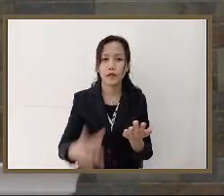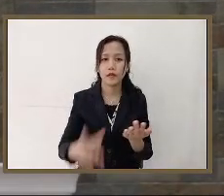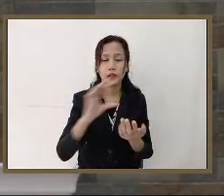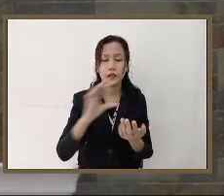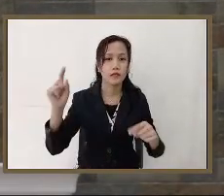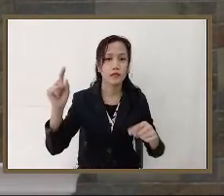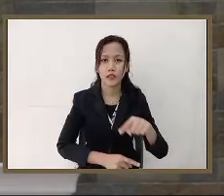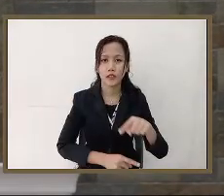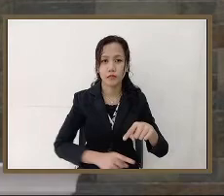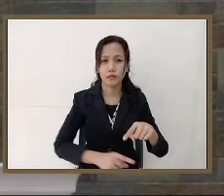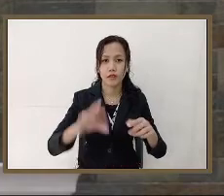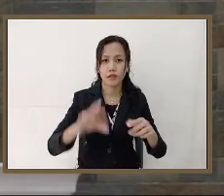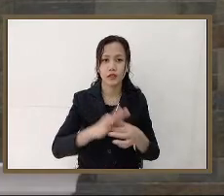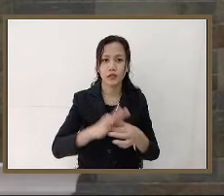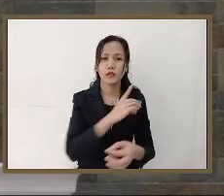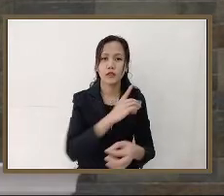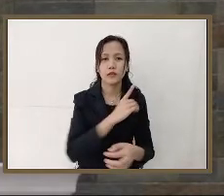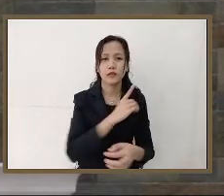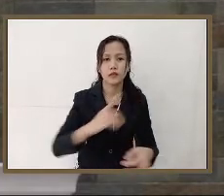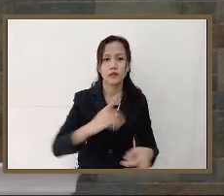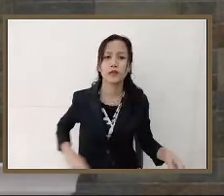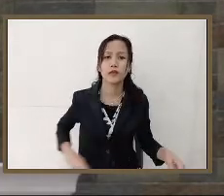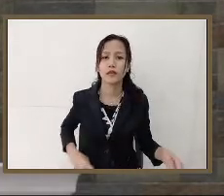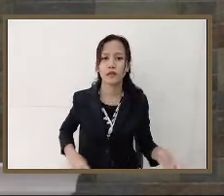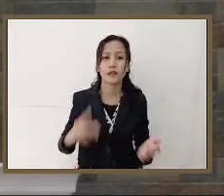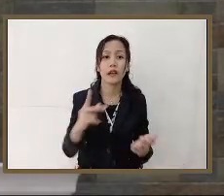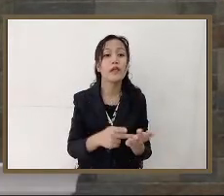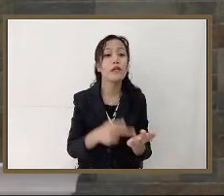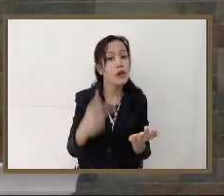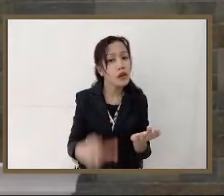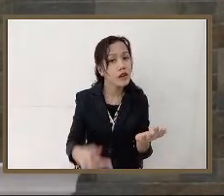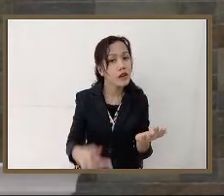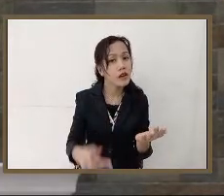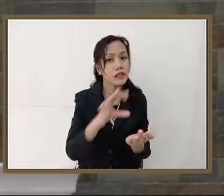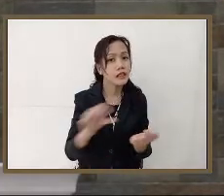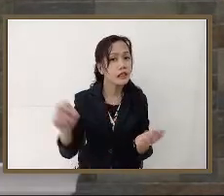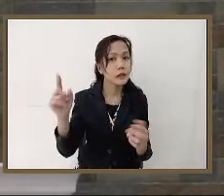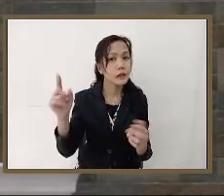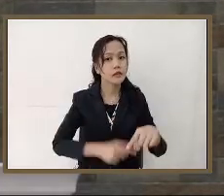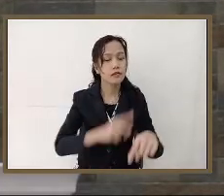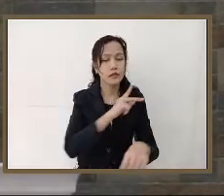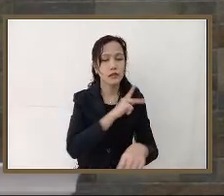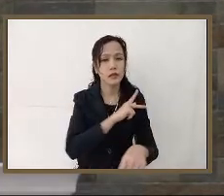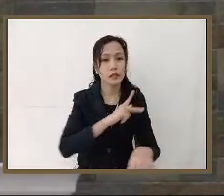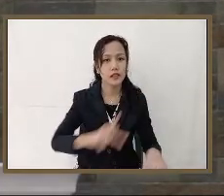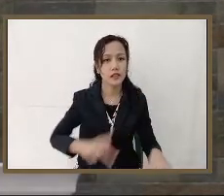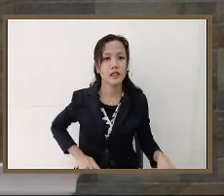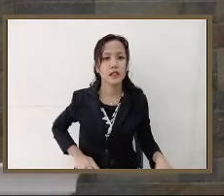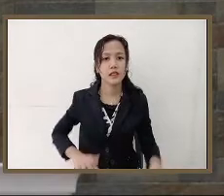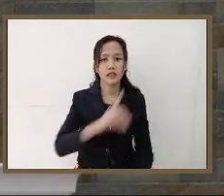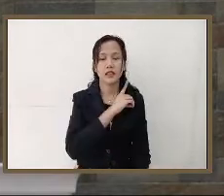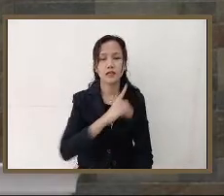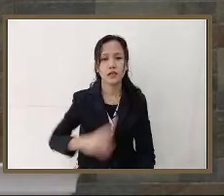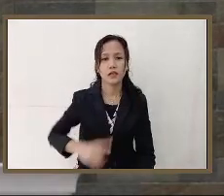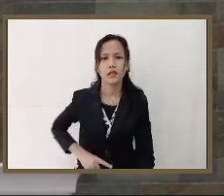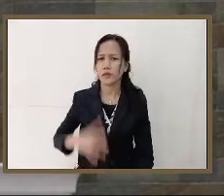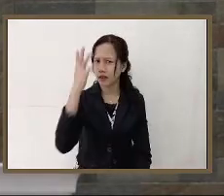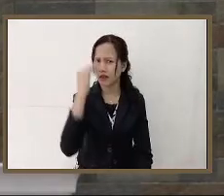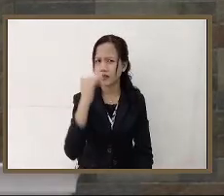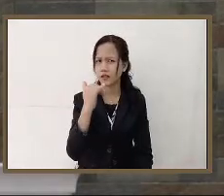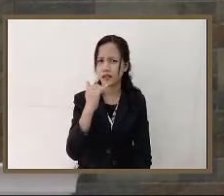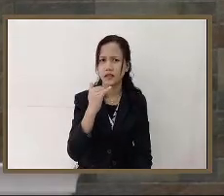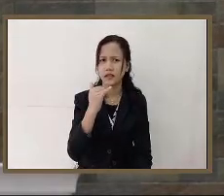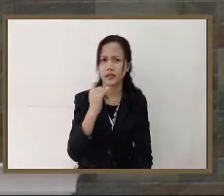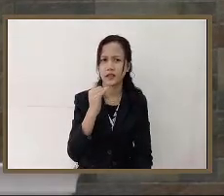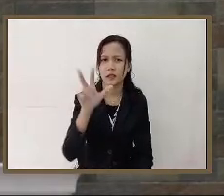David. Okay? The fall and punishment of King David. Bakit? Dito po yan. Tatlo